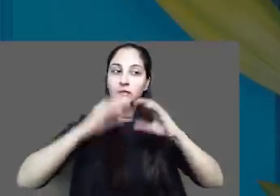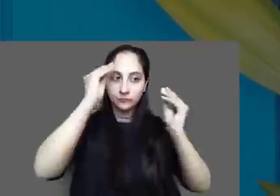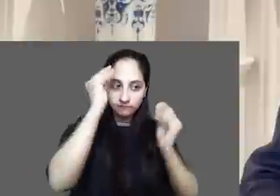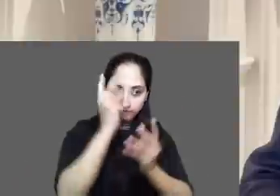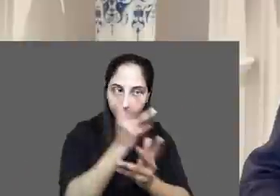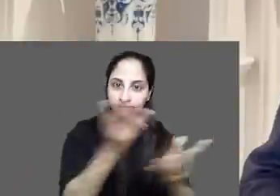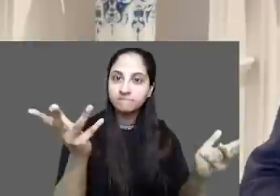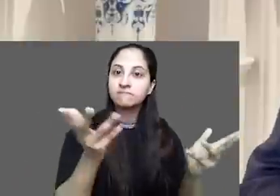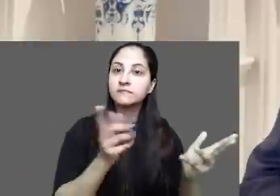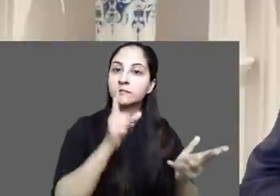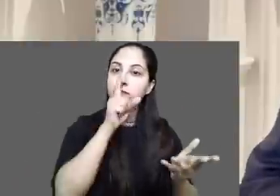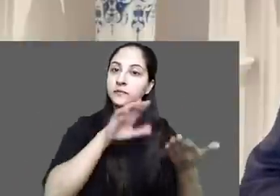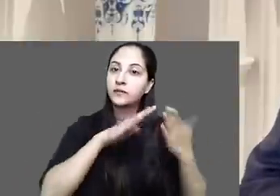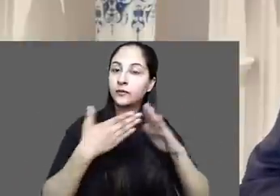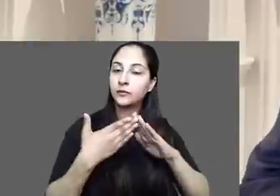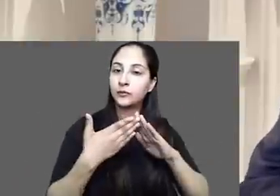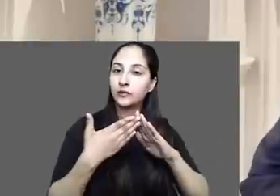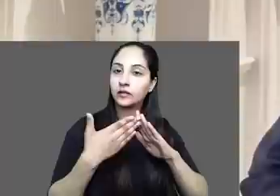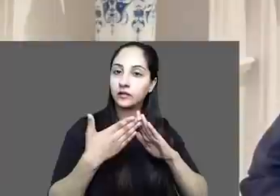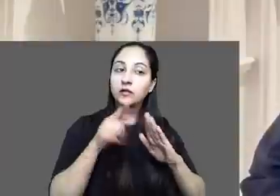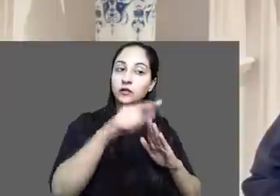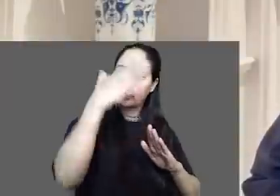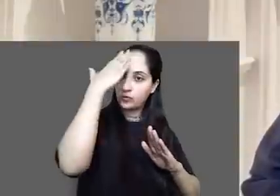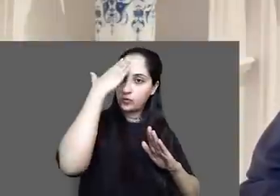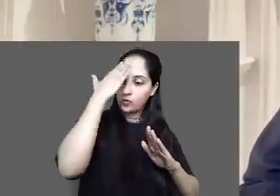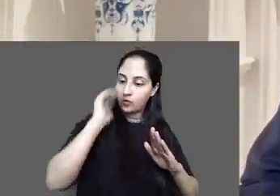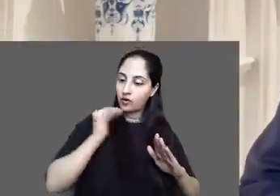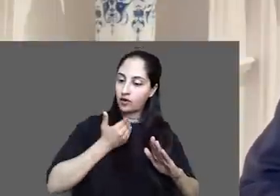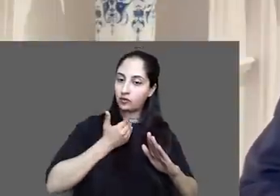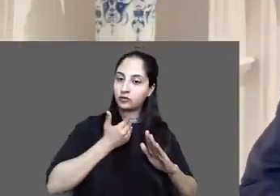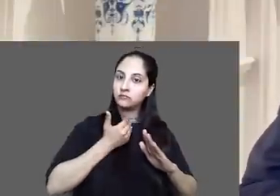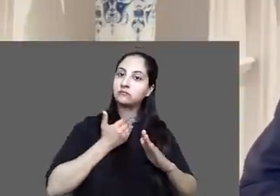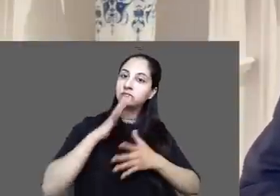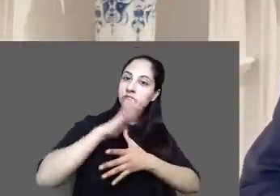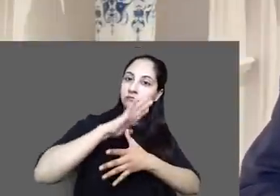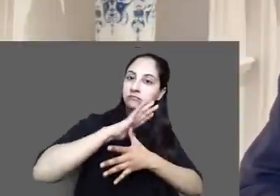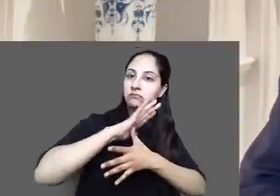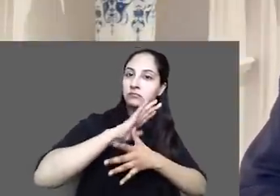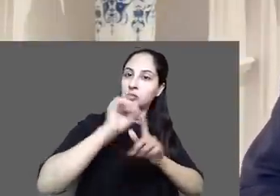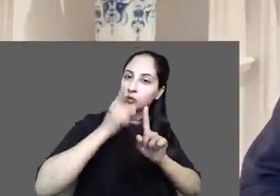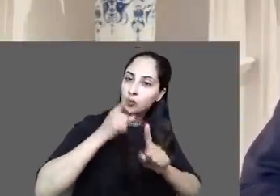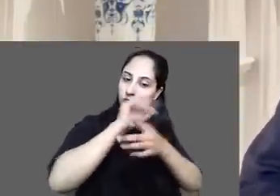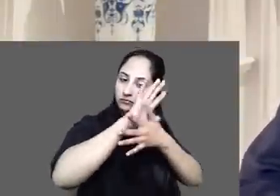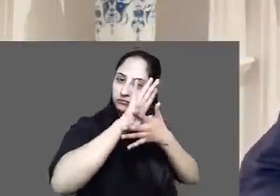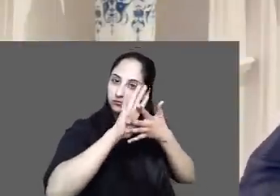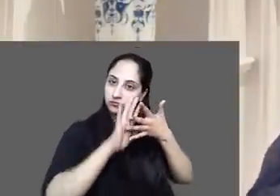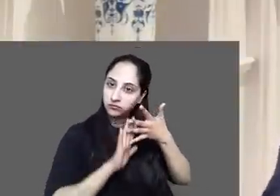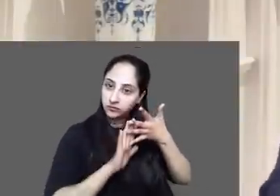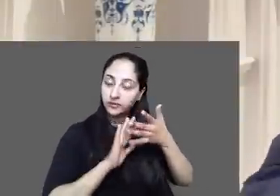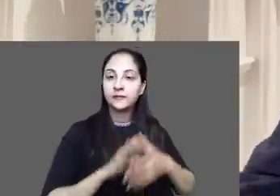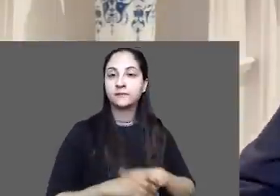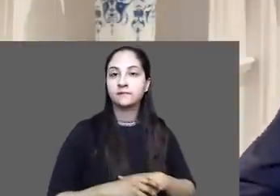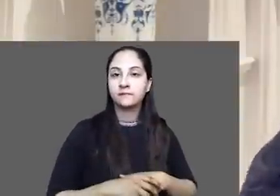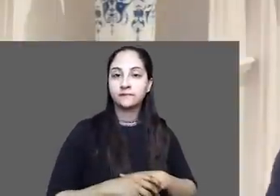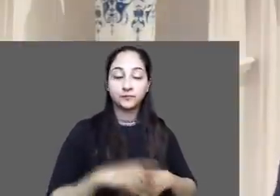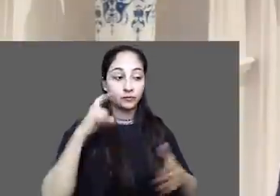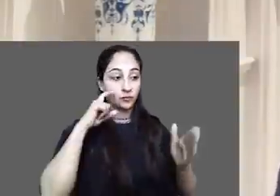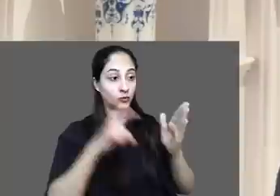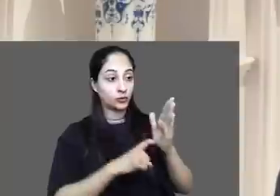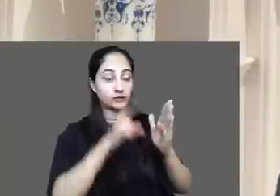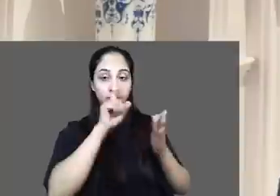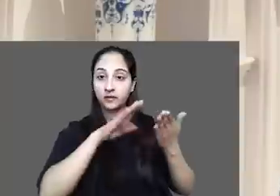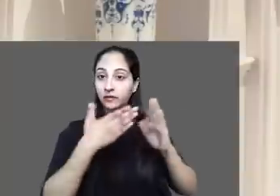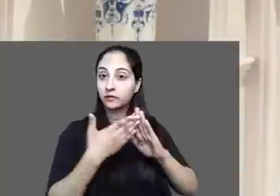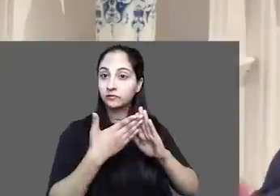of the Jamaat. You know, those we were reaching through the access lines, those we were not able to reach through access lines, you know, through the different